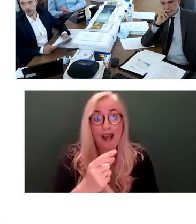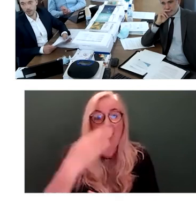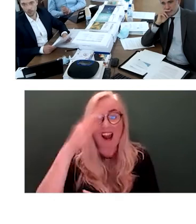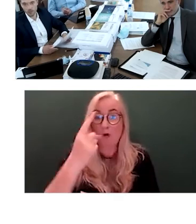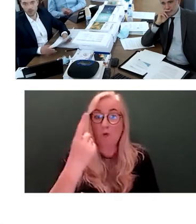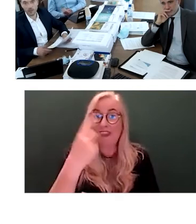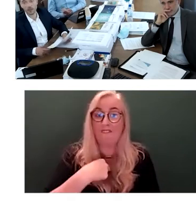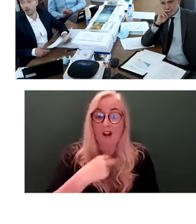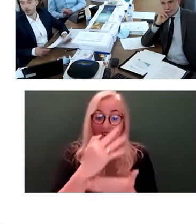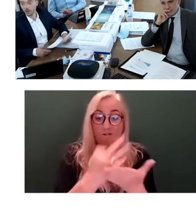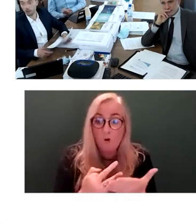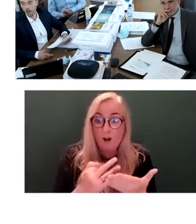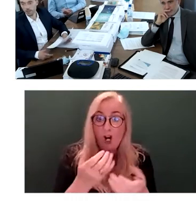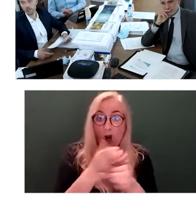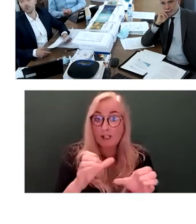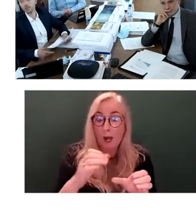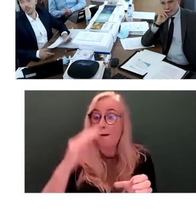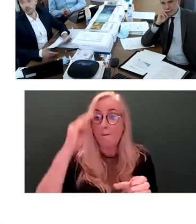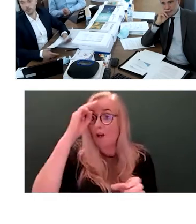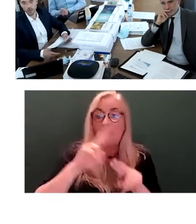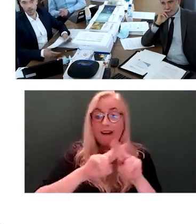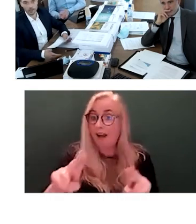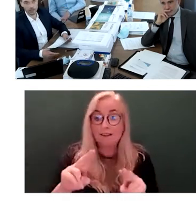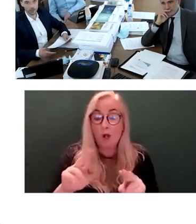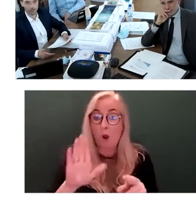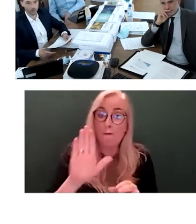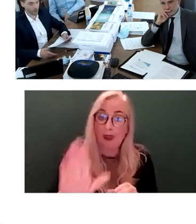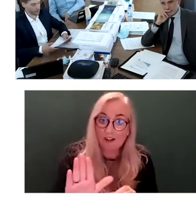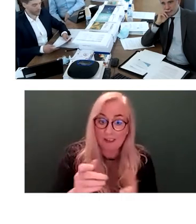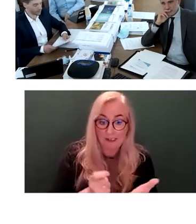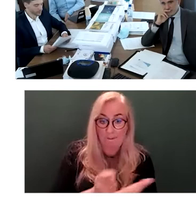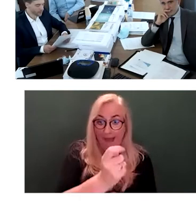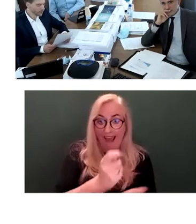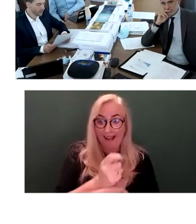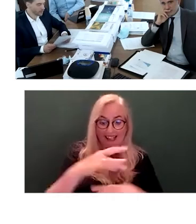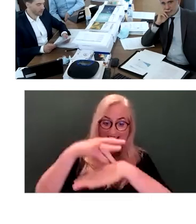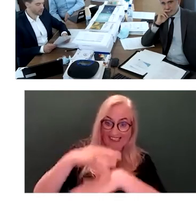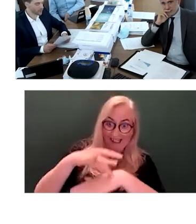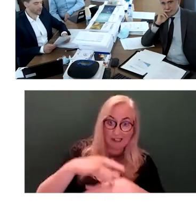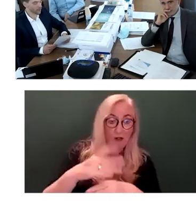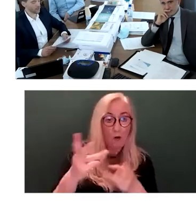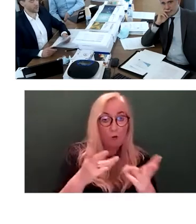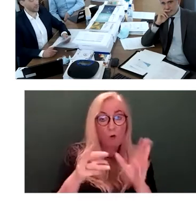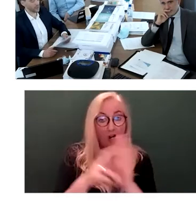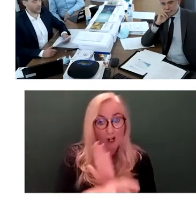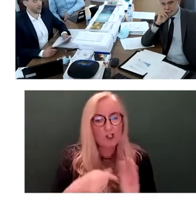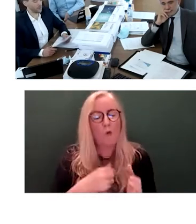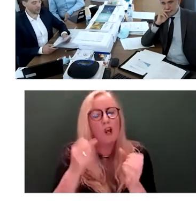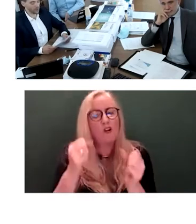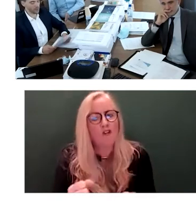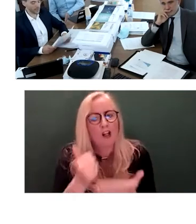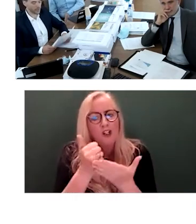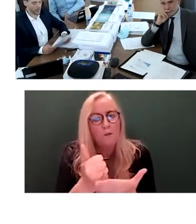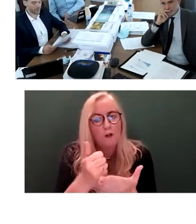countries where employers are not obliged to continue to pay sick workers. So here we strongly support the